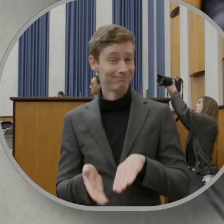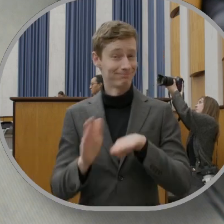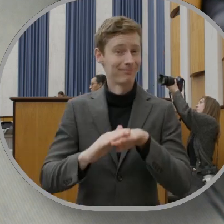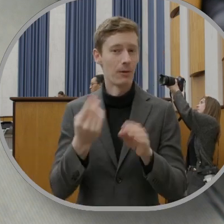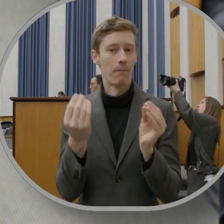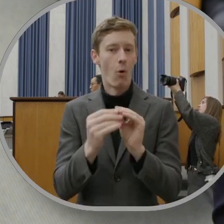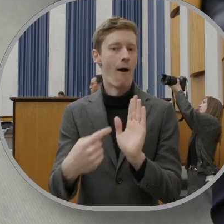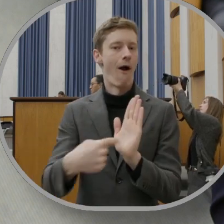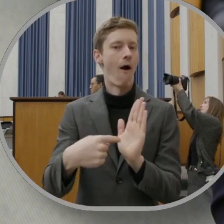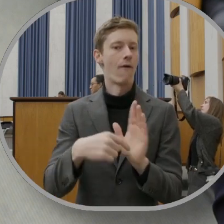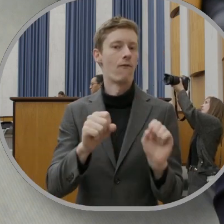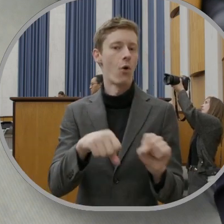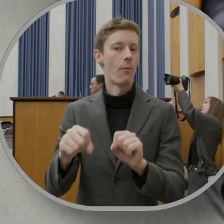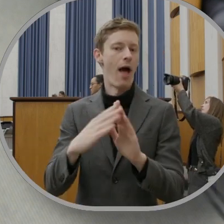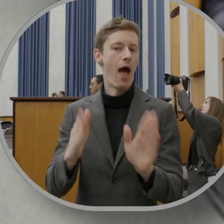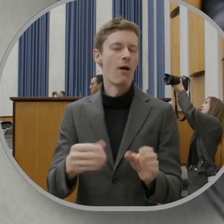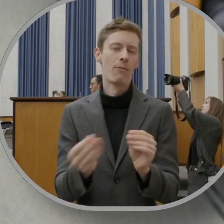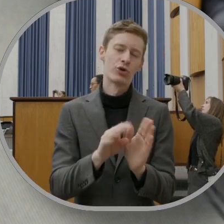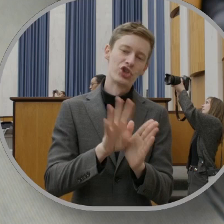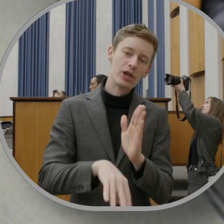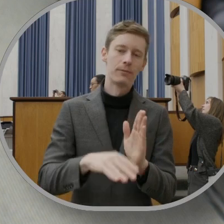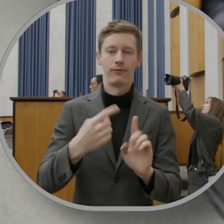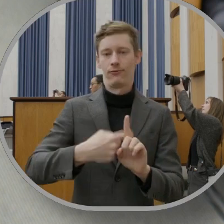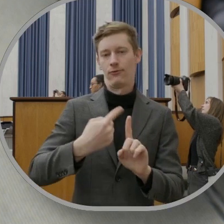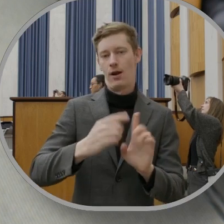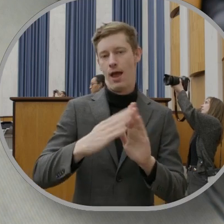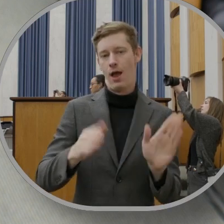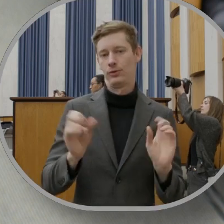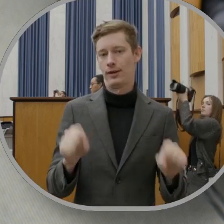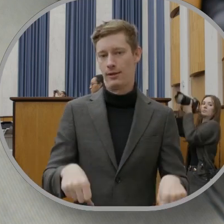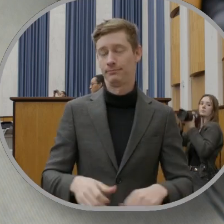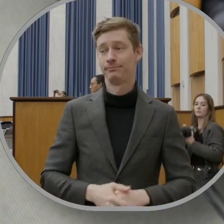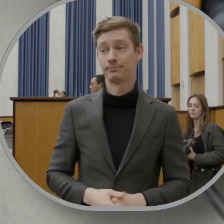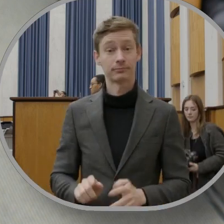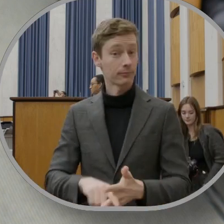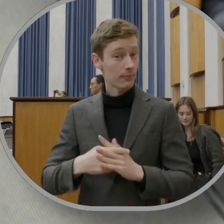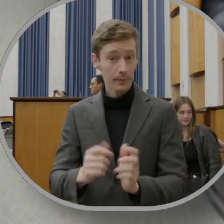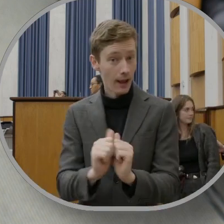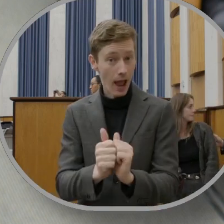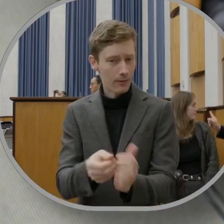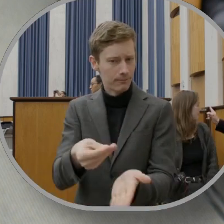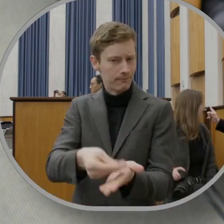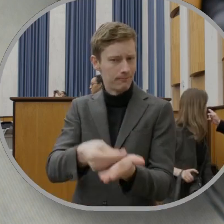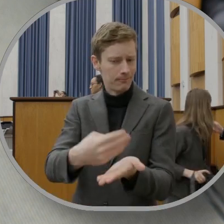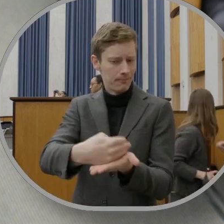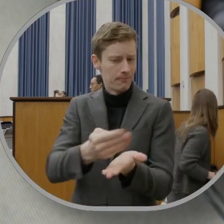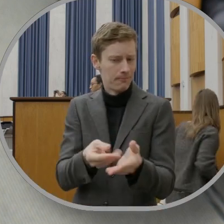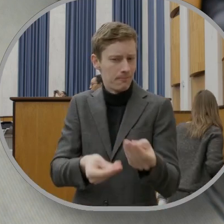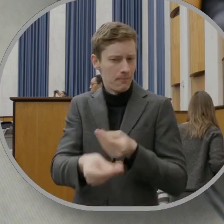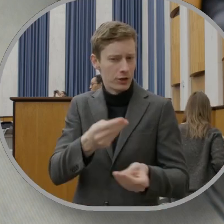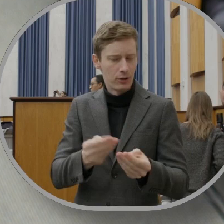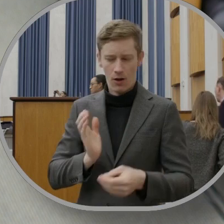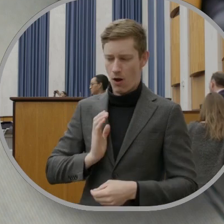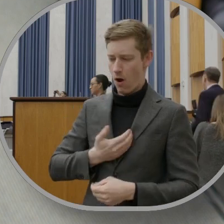housing projects. This progress starts with our budgets and putting our money where our values are.